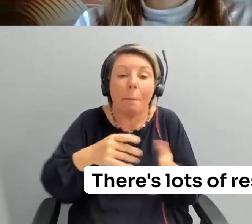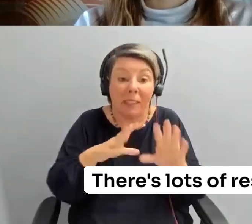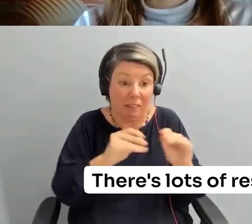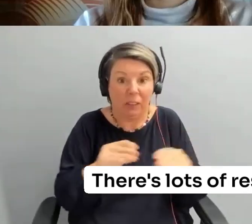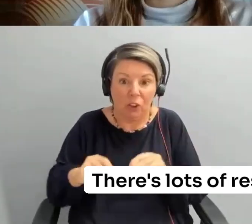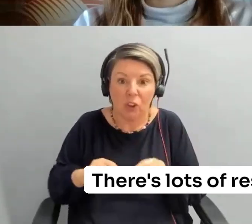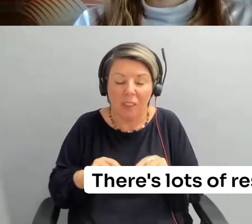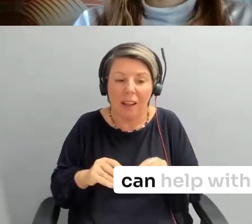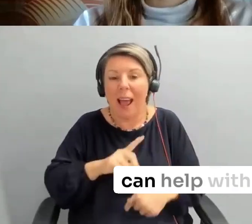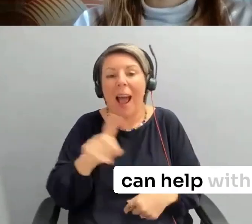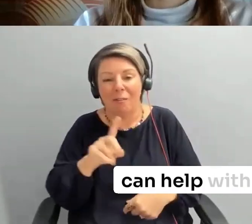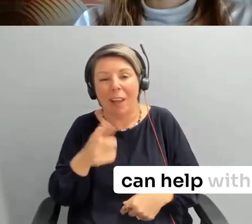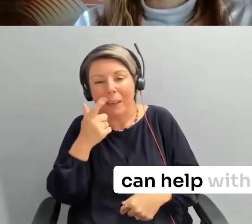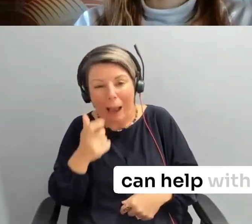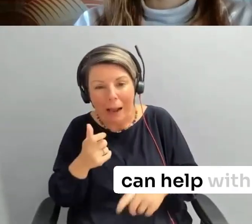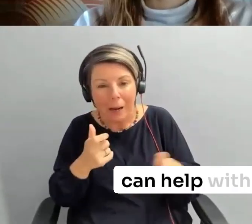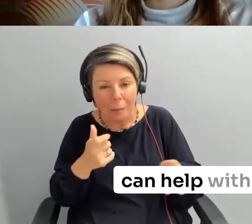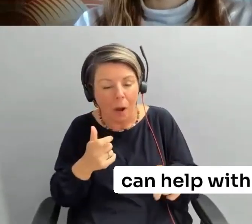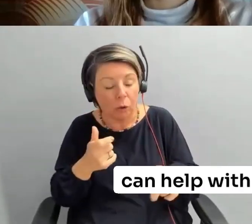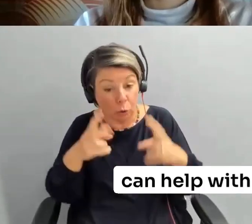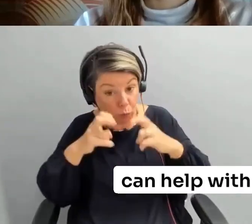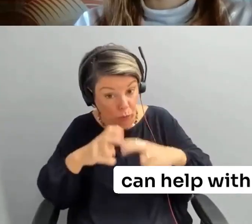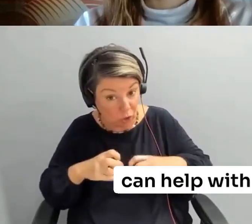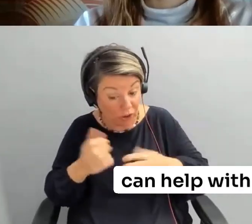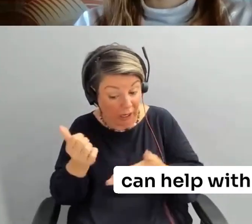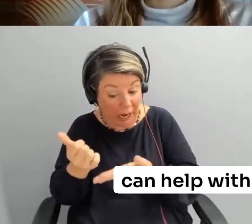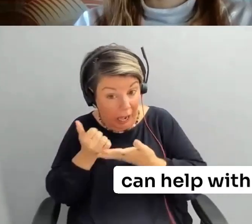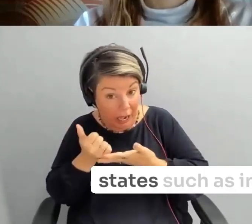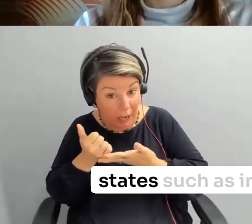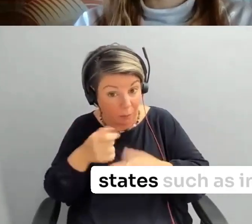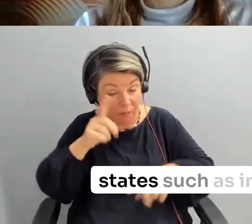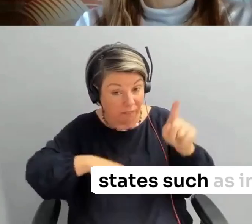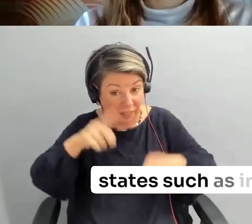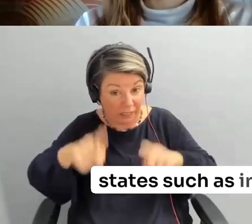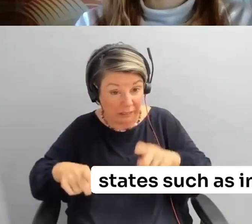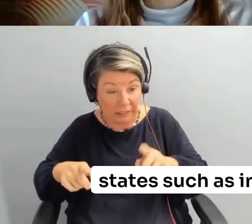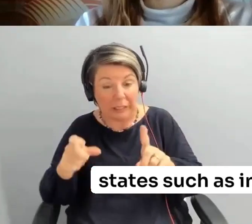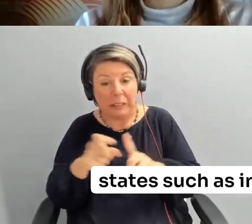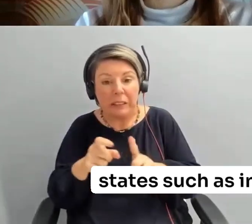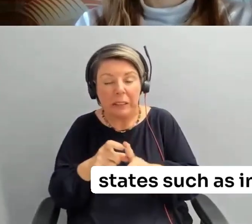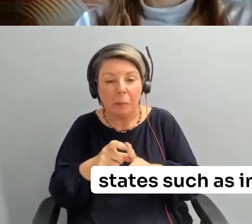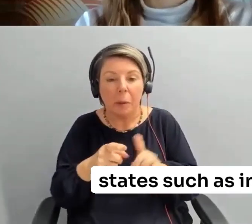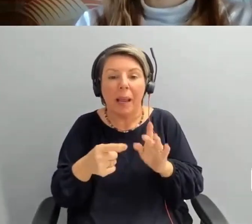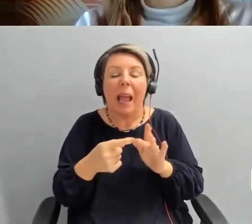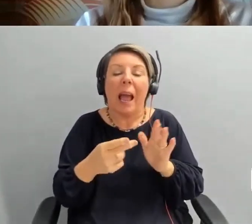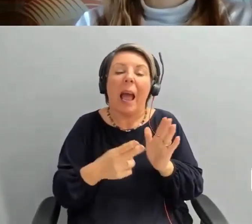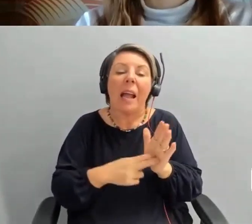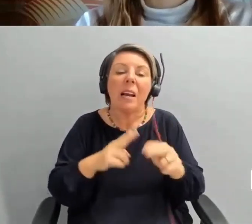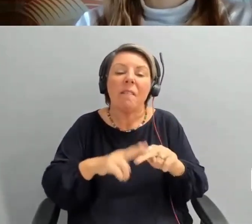research done in whether they can help with various different disease states, such as inflammatory bowel